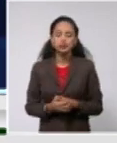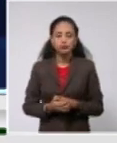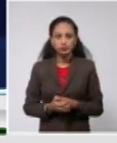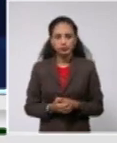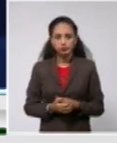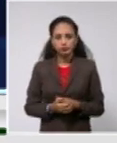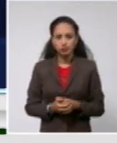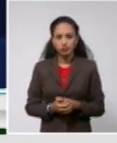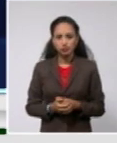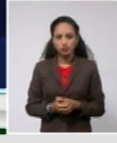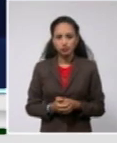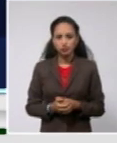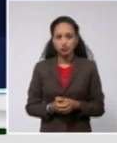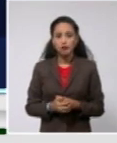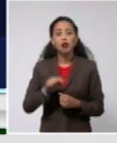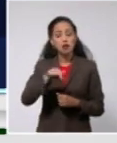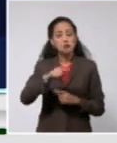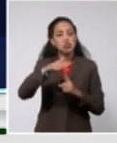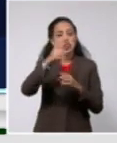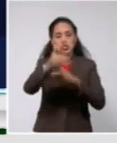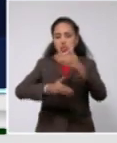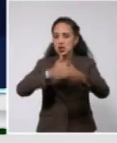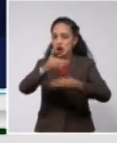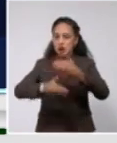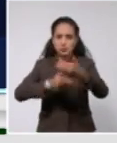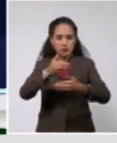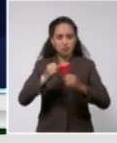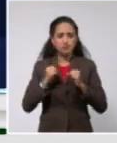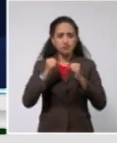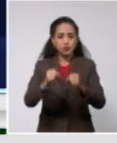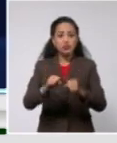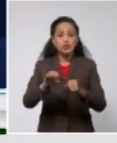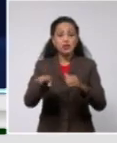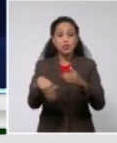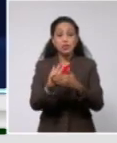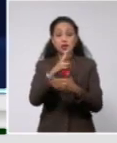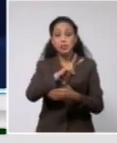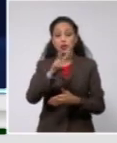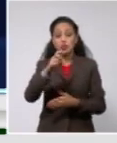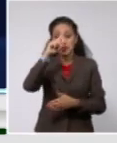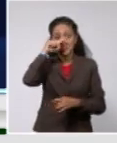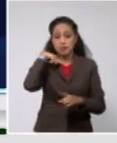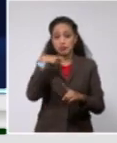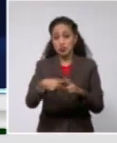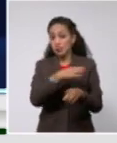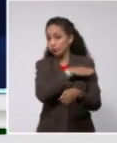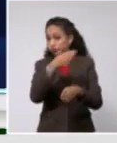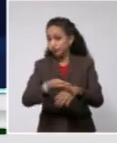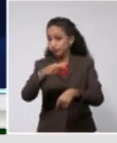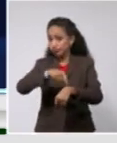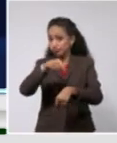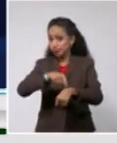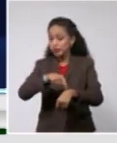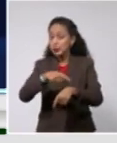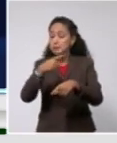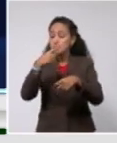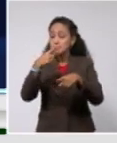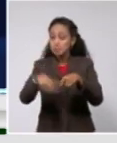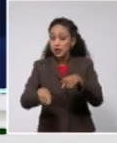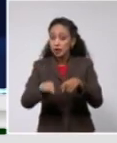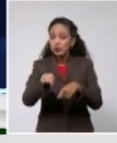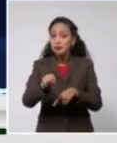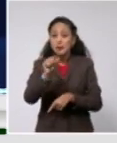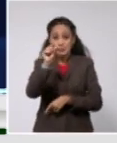being admitted to hospital, the patient began to experience a series of complications. Treatment protocols